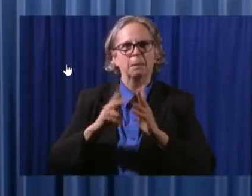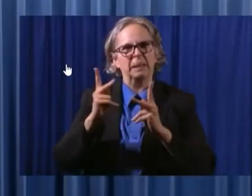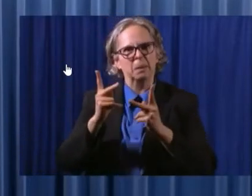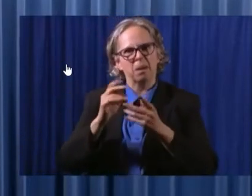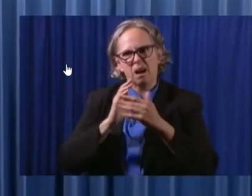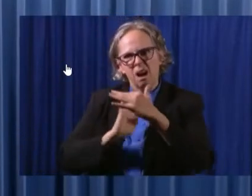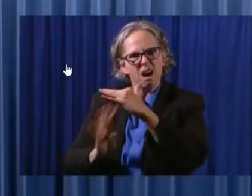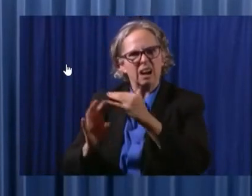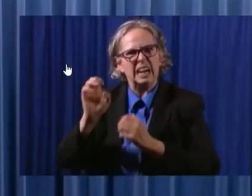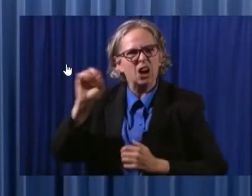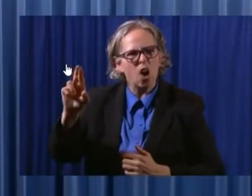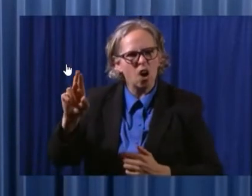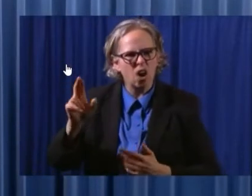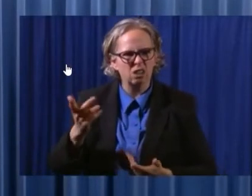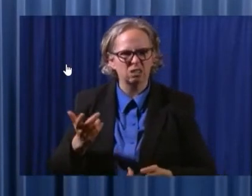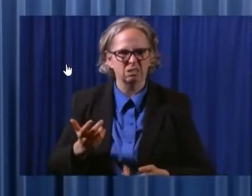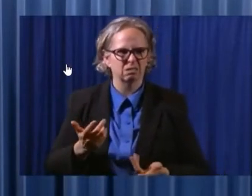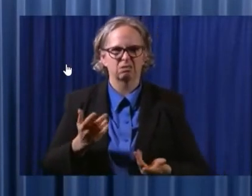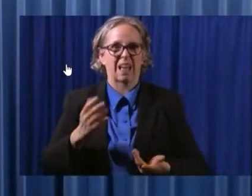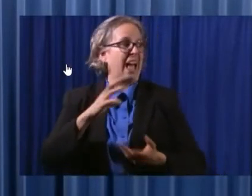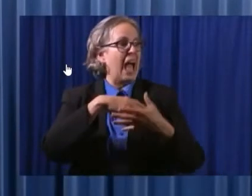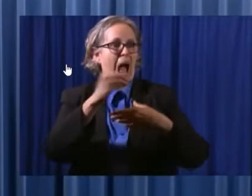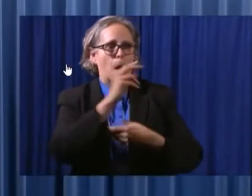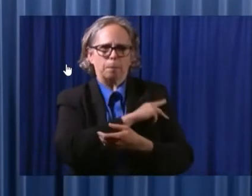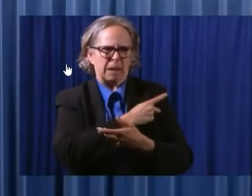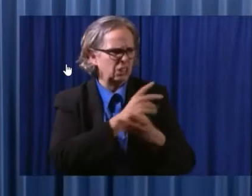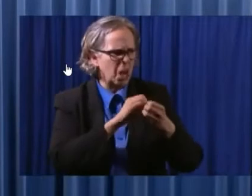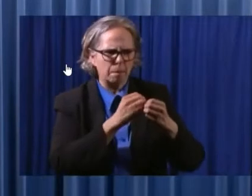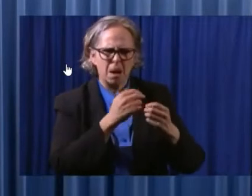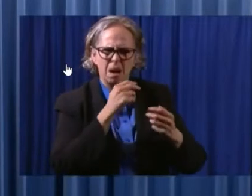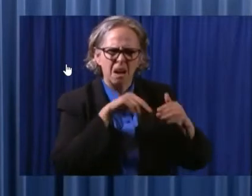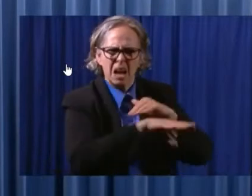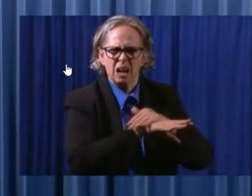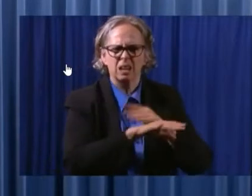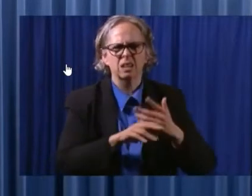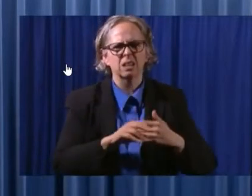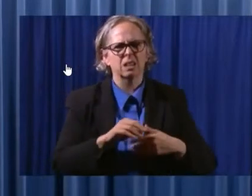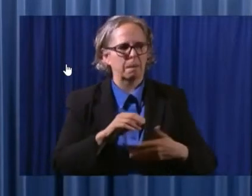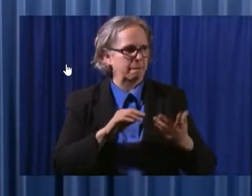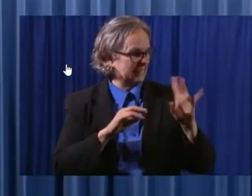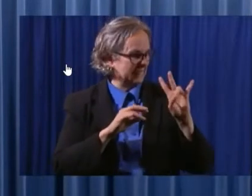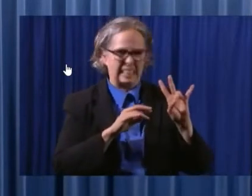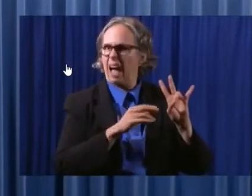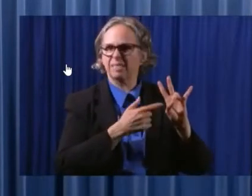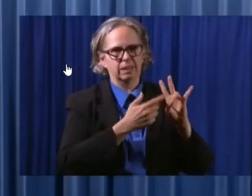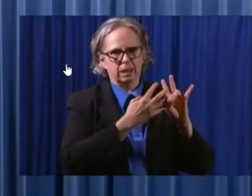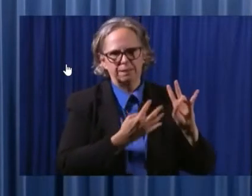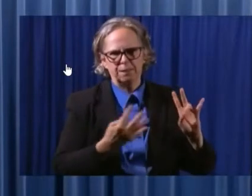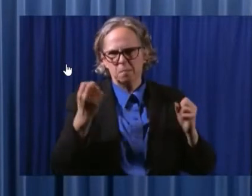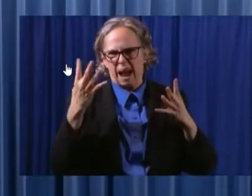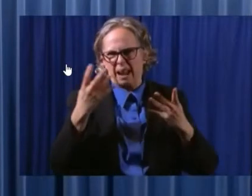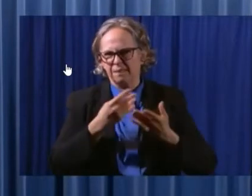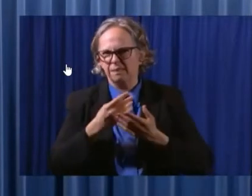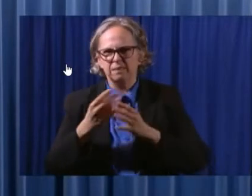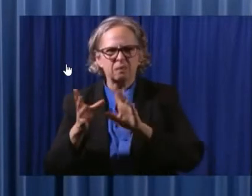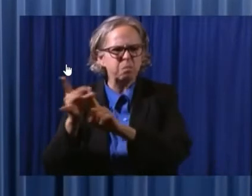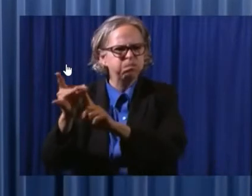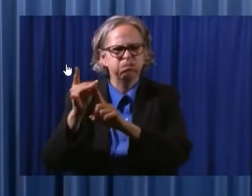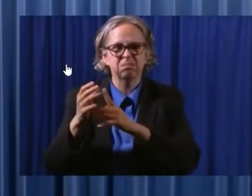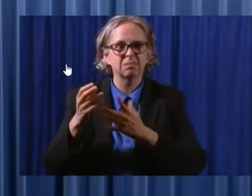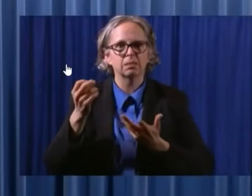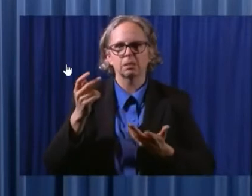in outpatient visits. They have 4 of the 7. Average new cases per capita in Trumbull County have doubled, and